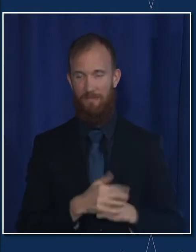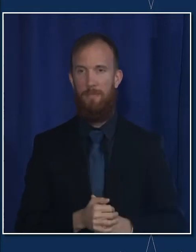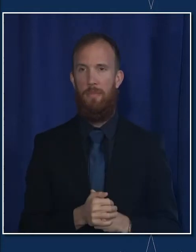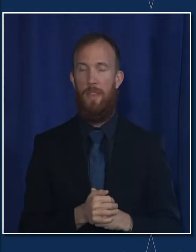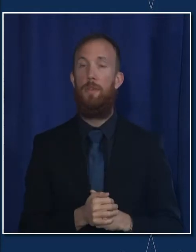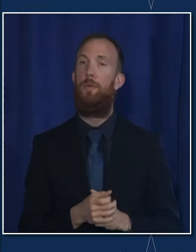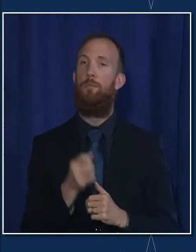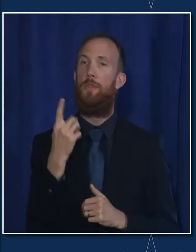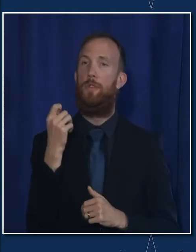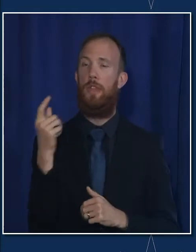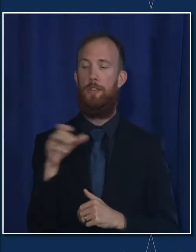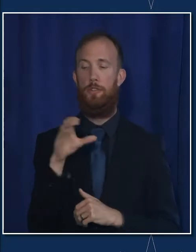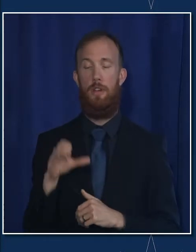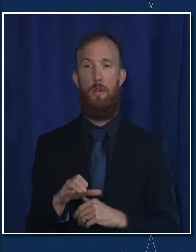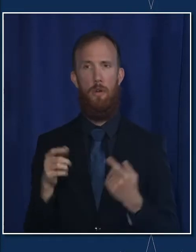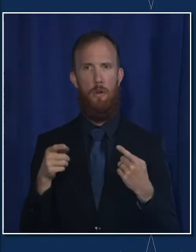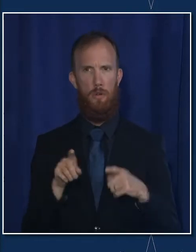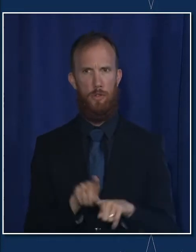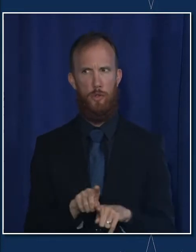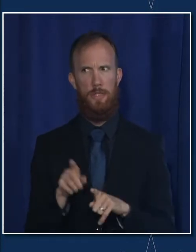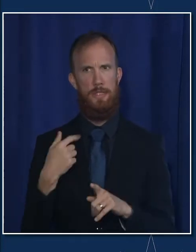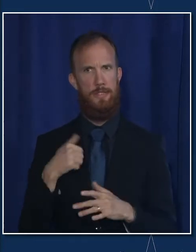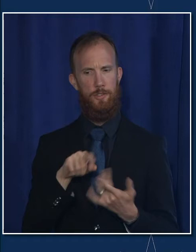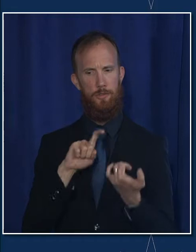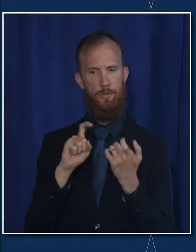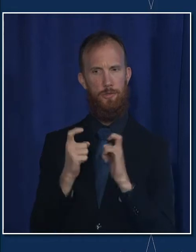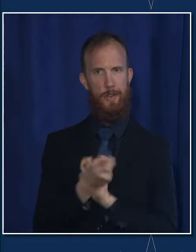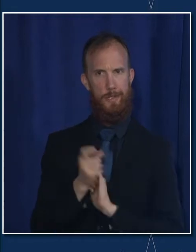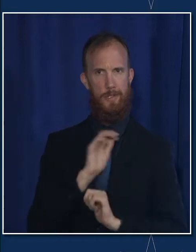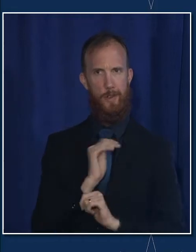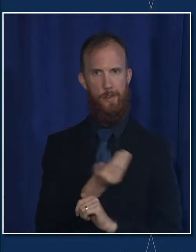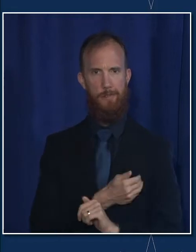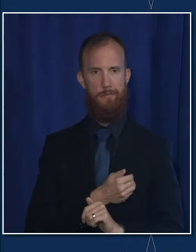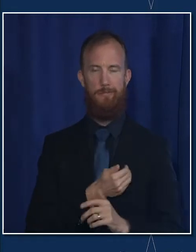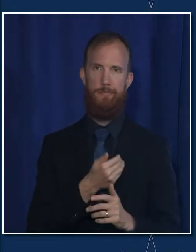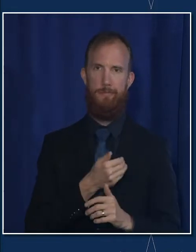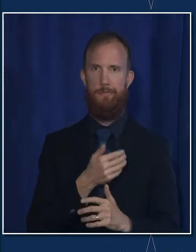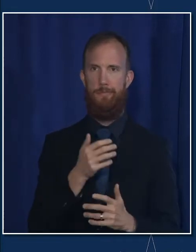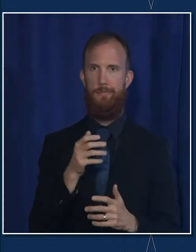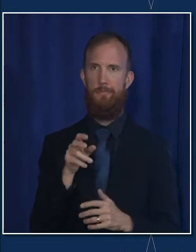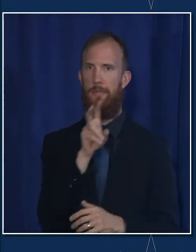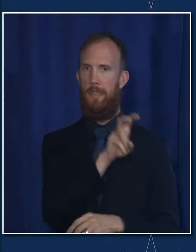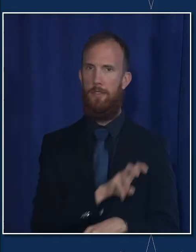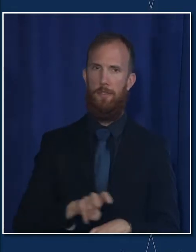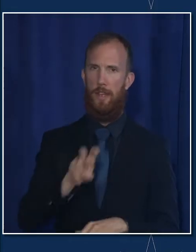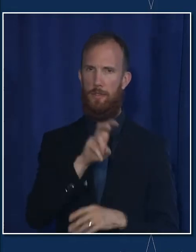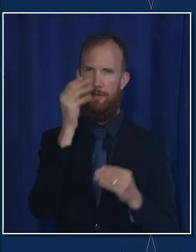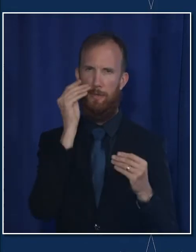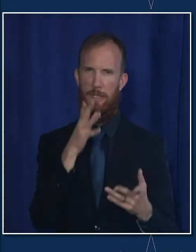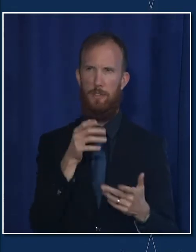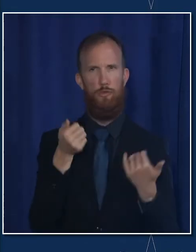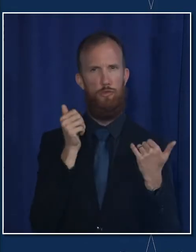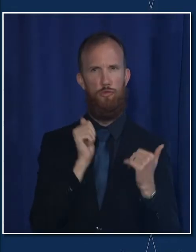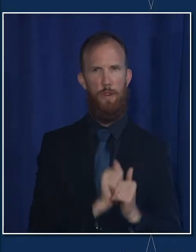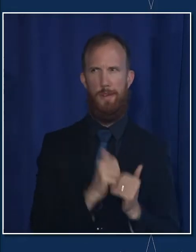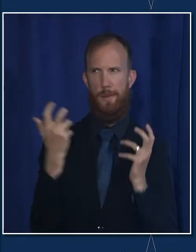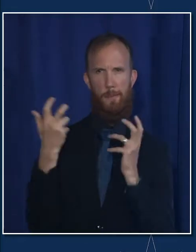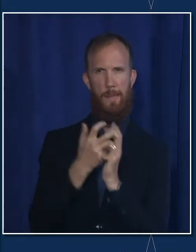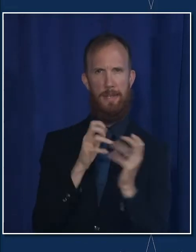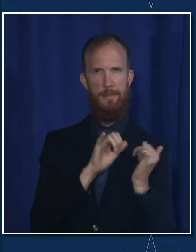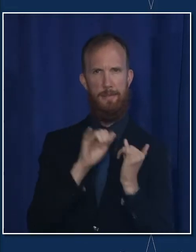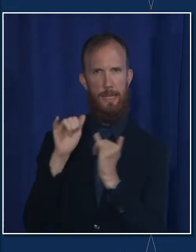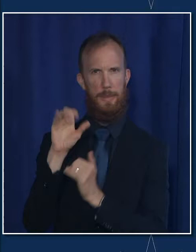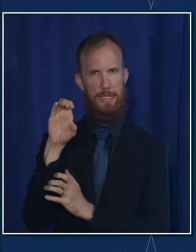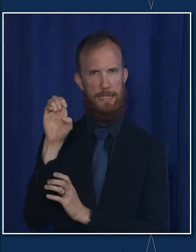context, Chicago is also updating its advisory guidance to be aligned with some updated CDC guidance. So this is specific